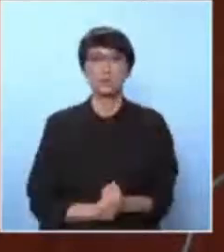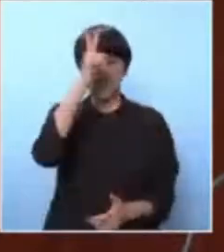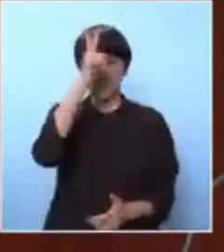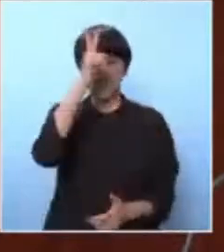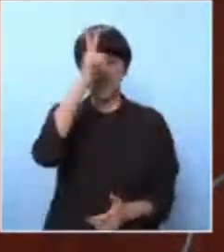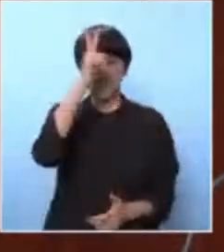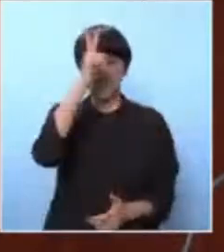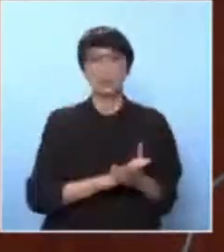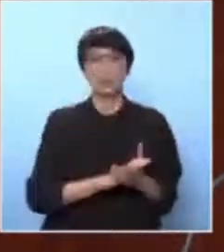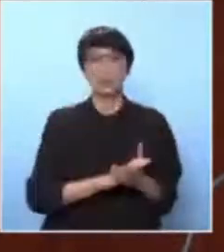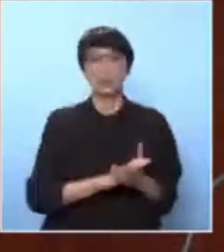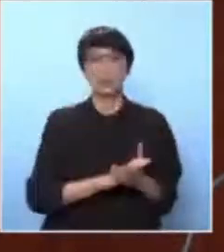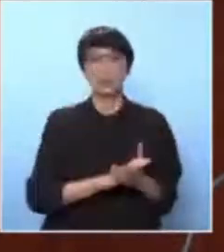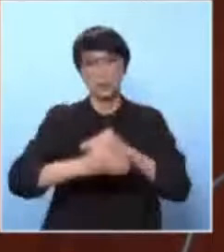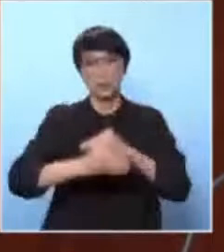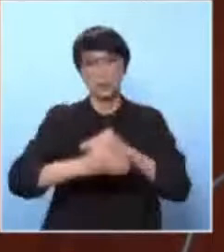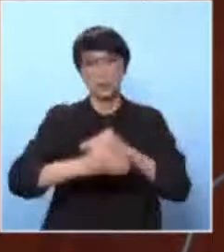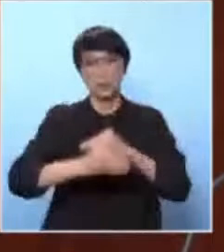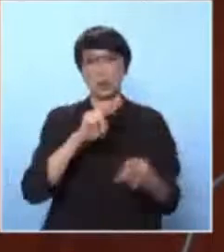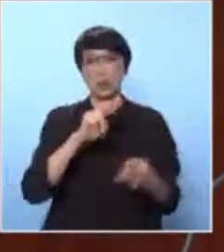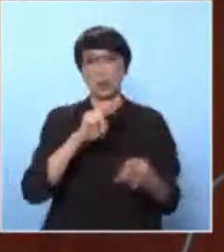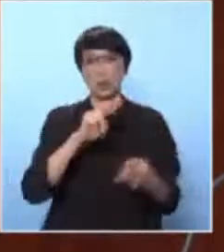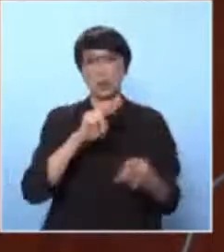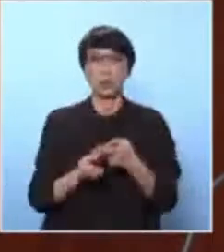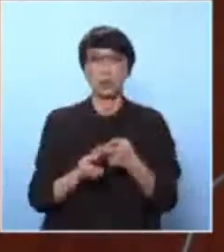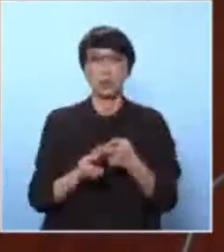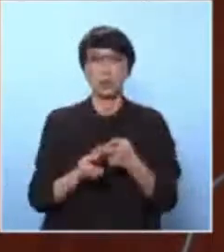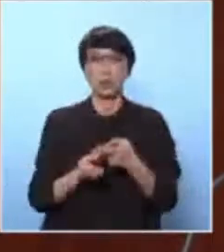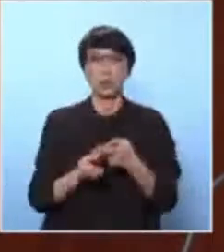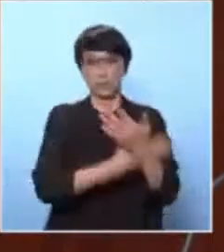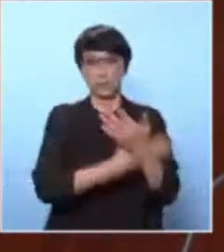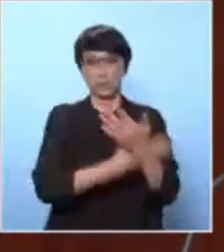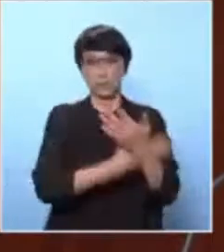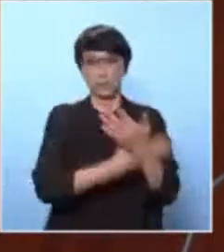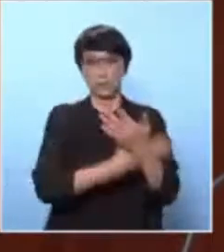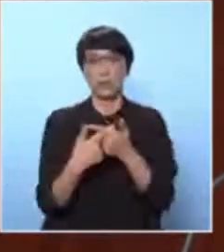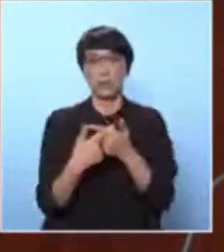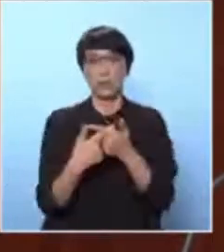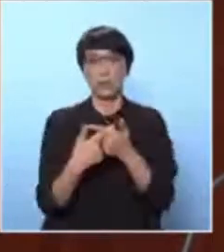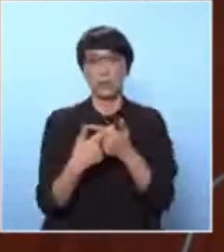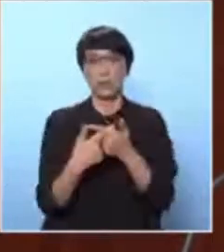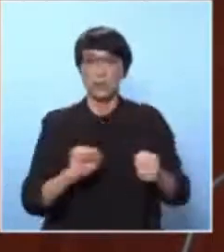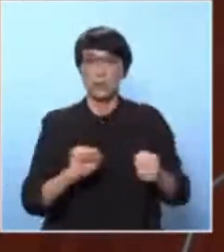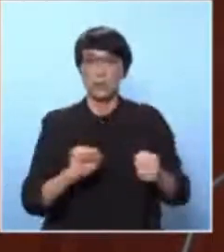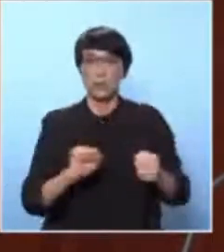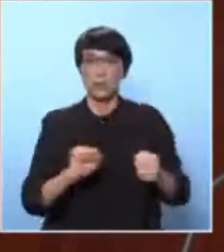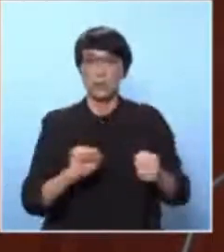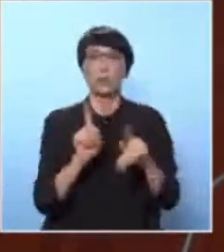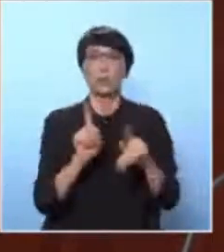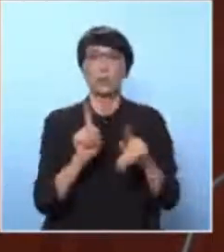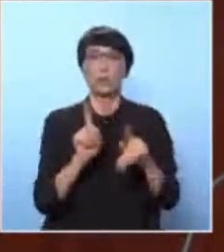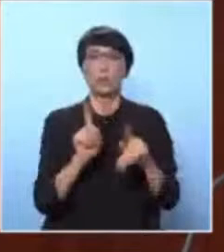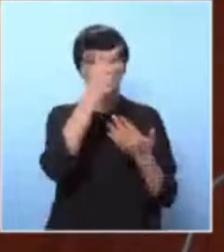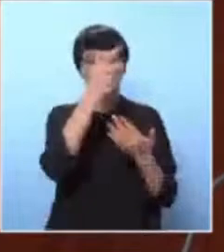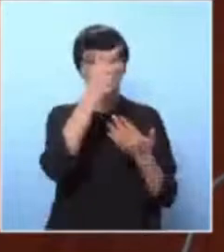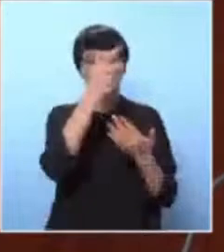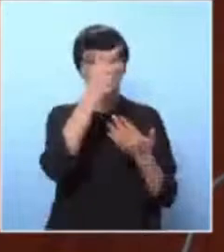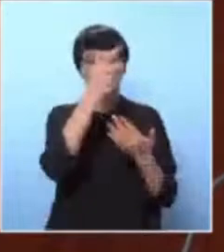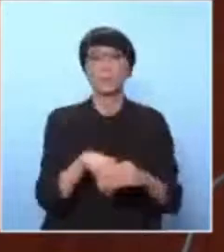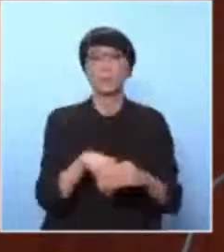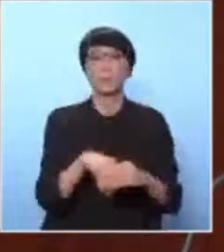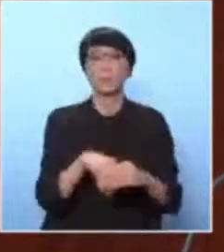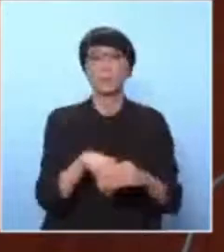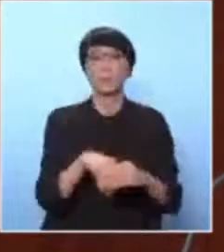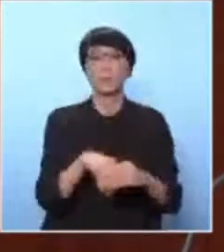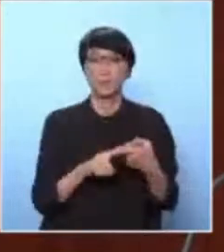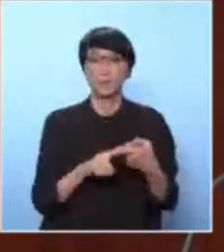center for international legal and dispute resolution services in the Asia-Pacific region. We will 1. Extend the adoption of